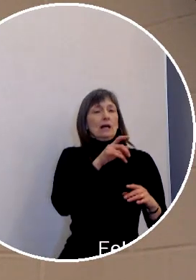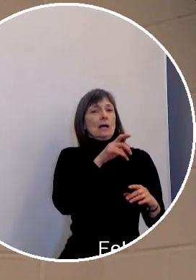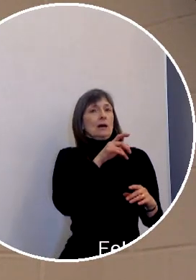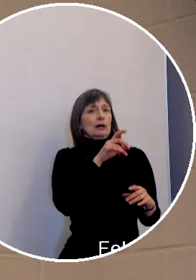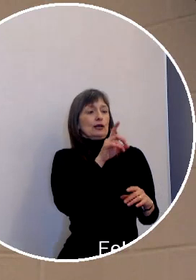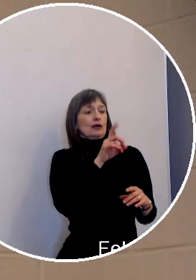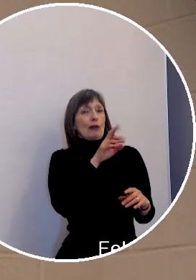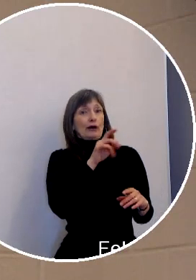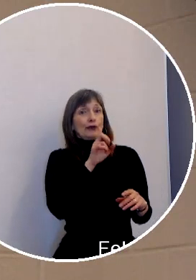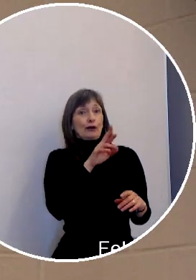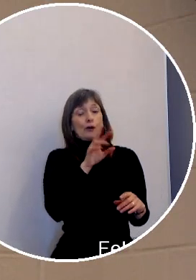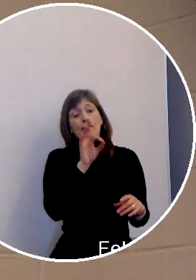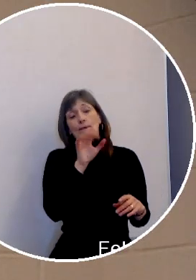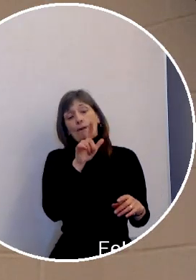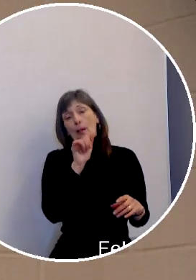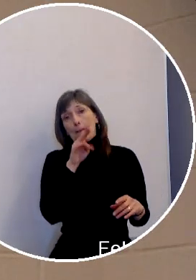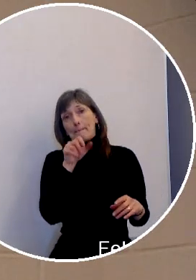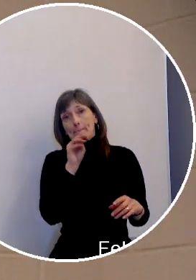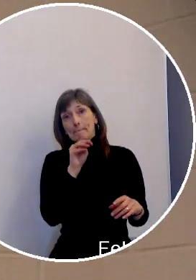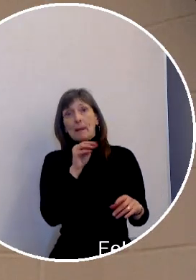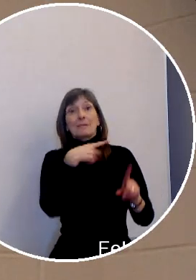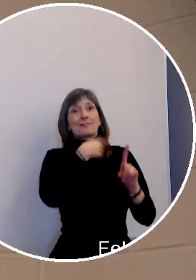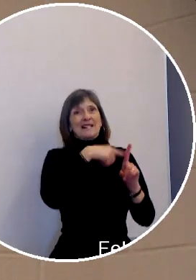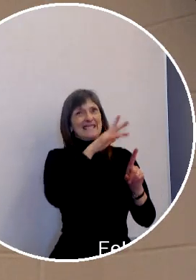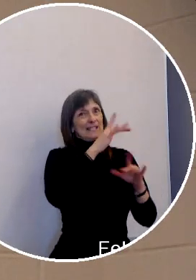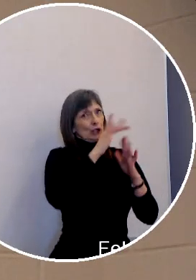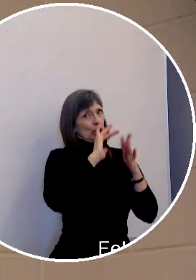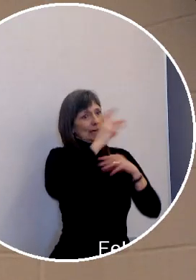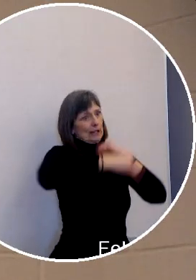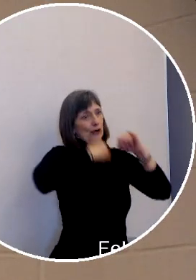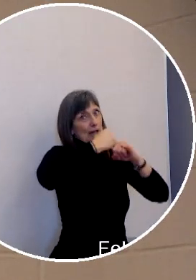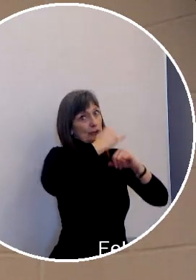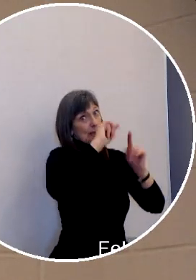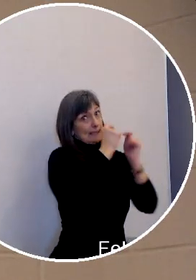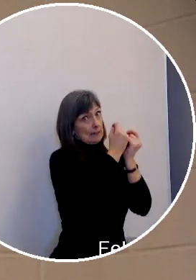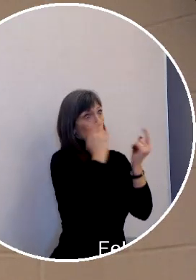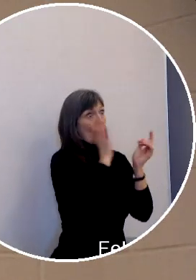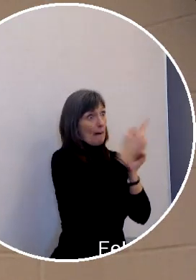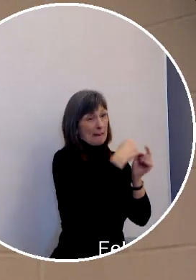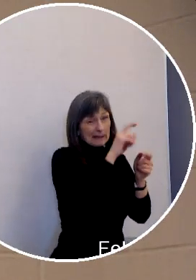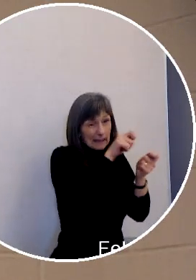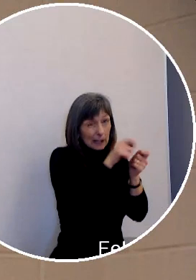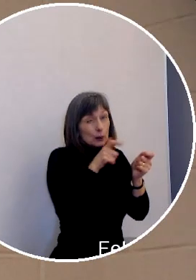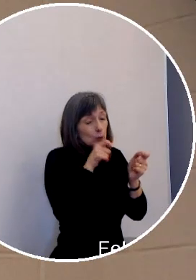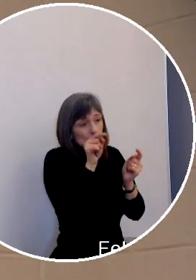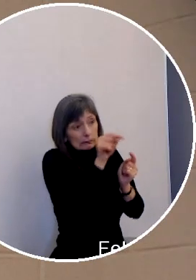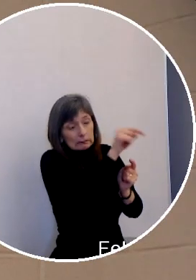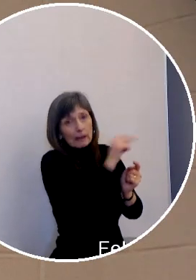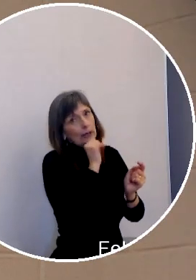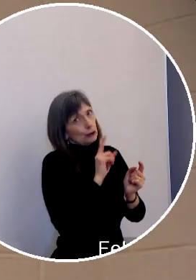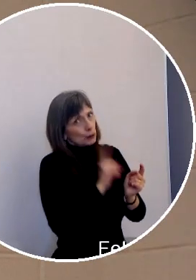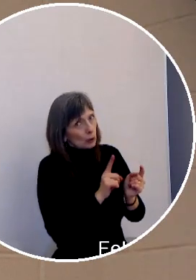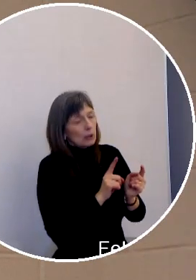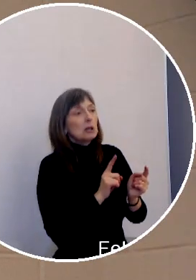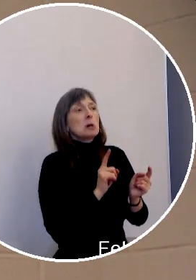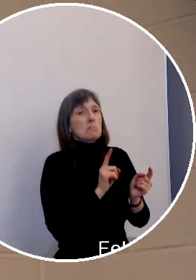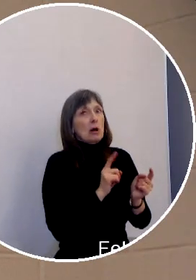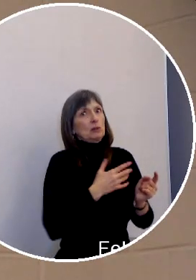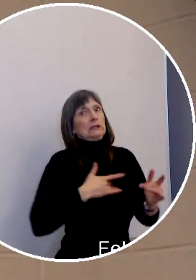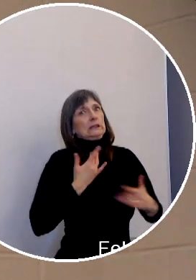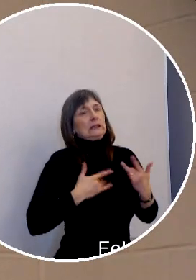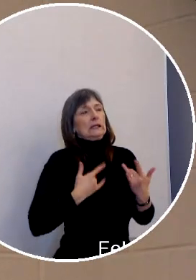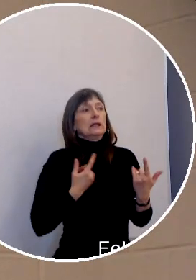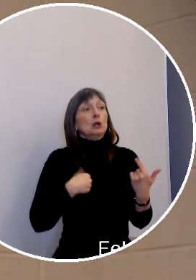there will be elements of his international team that will participate as well. So really enthused about this. We've reached